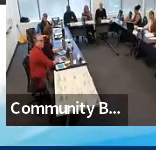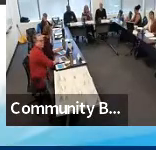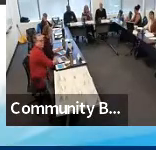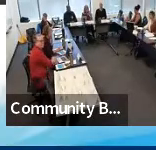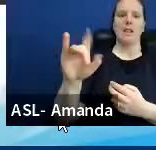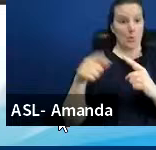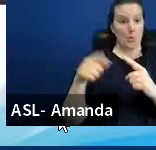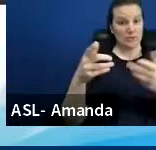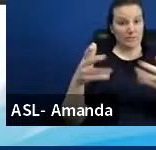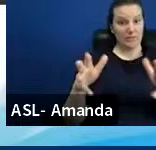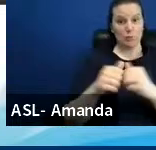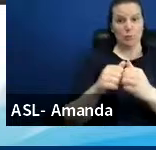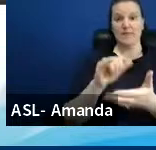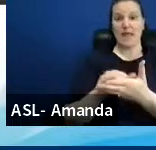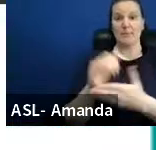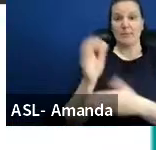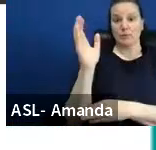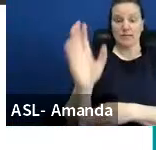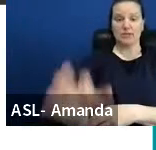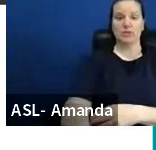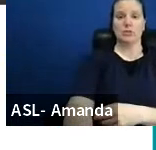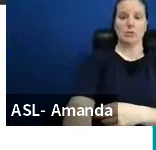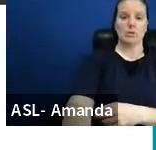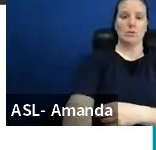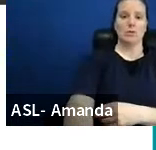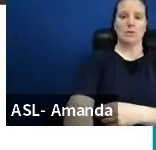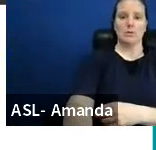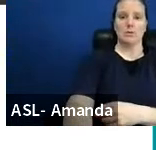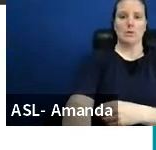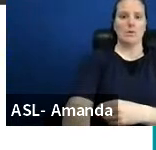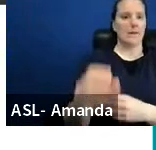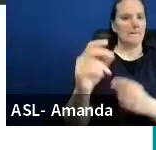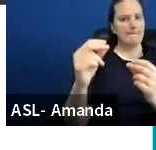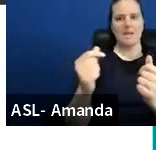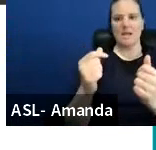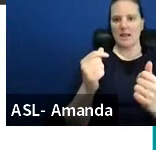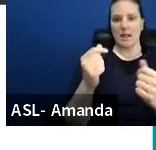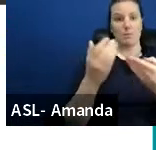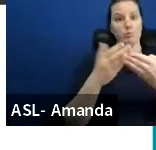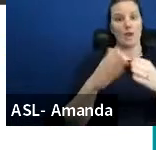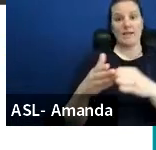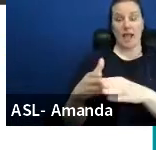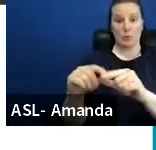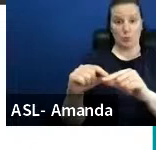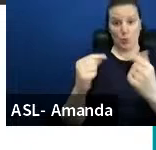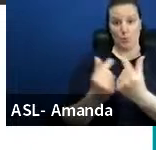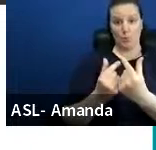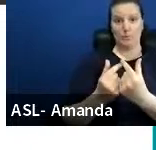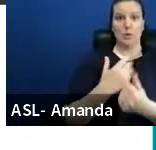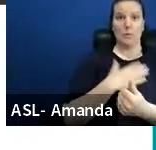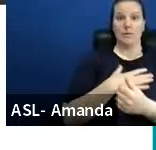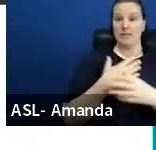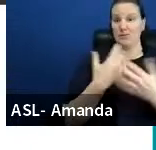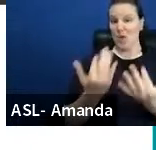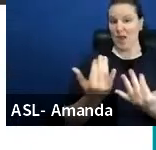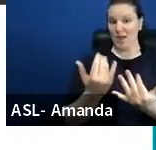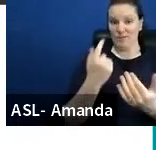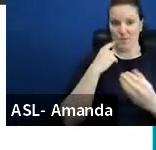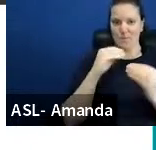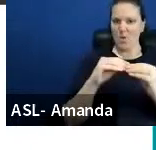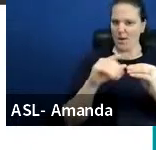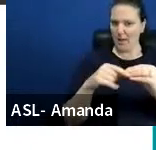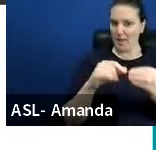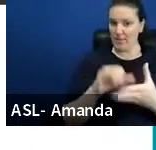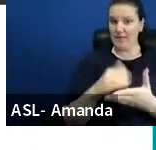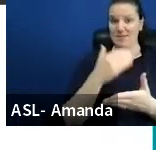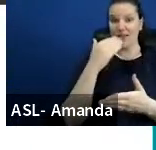Emily concludes her presentation, we're then going to move immediately into our breakout groups. So please stay tuned for more logistics on that.